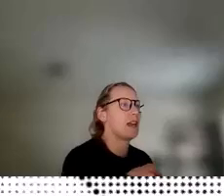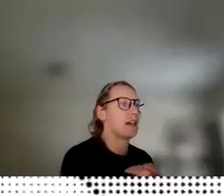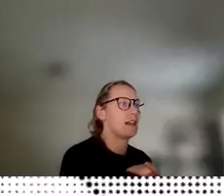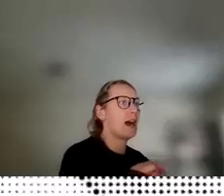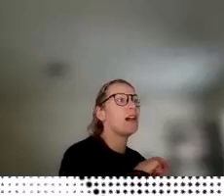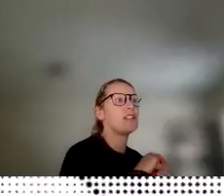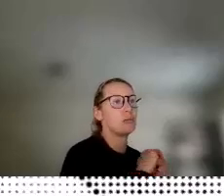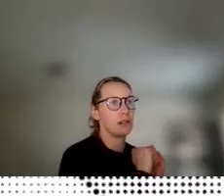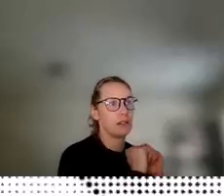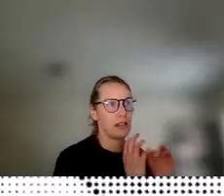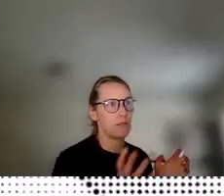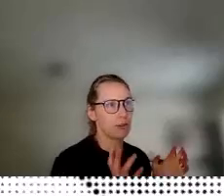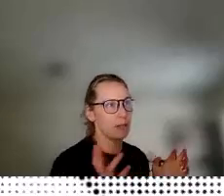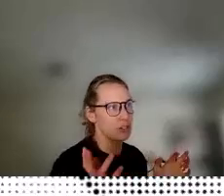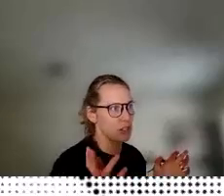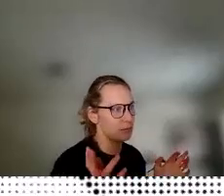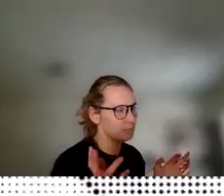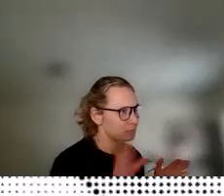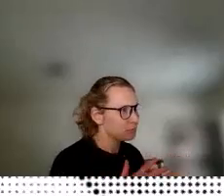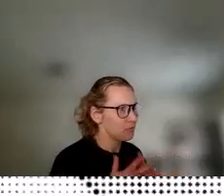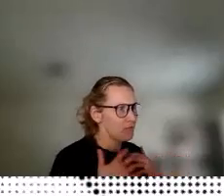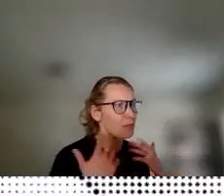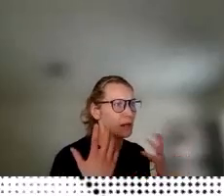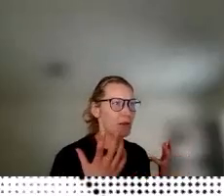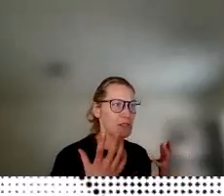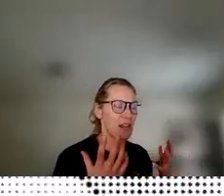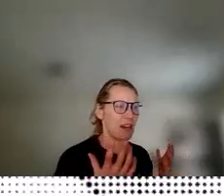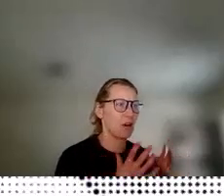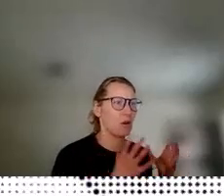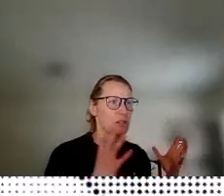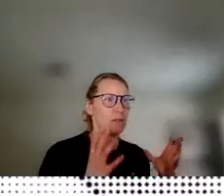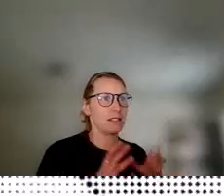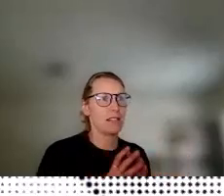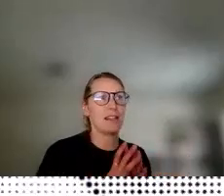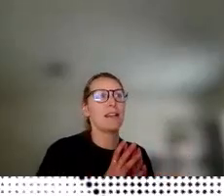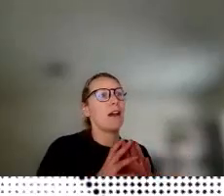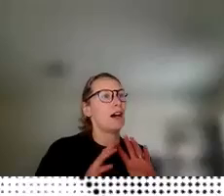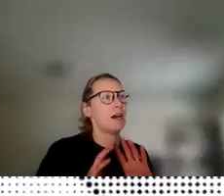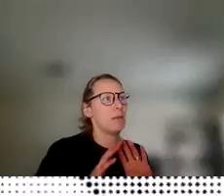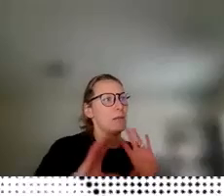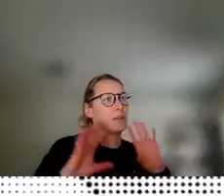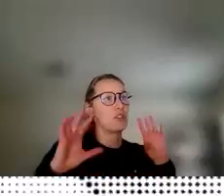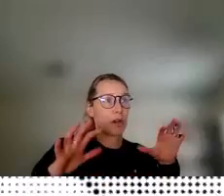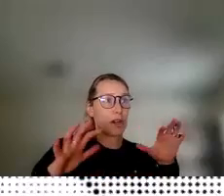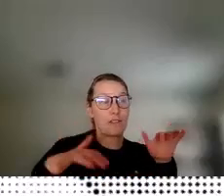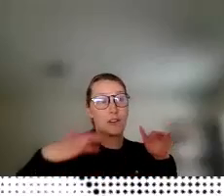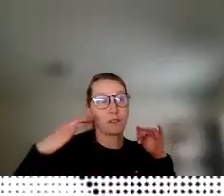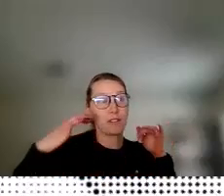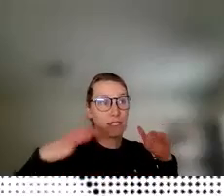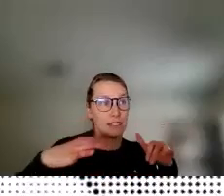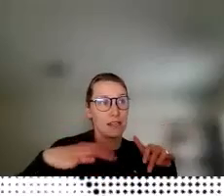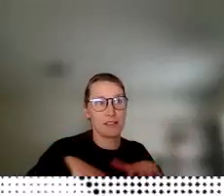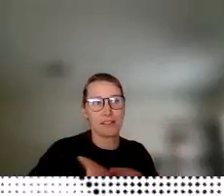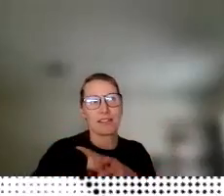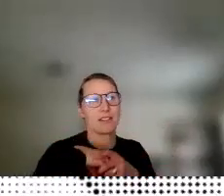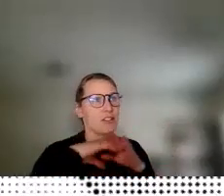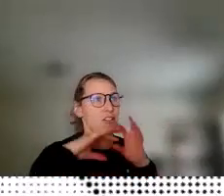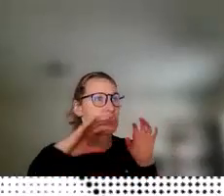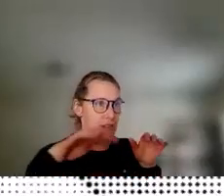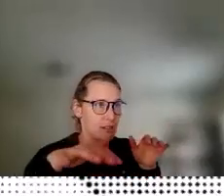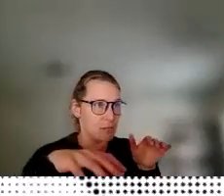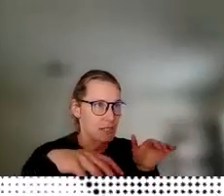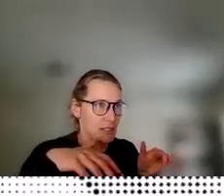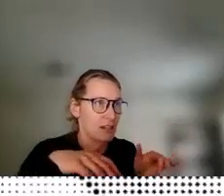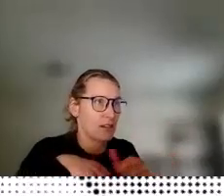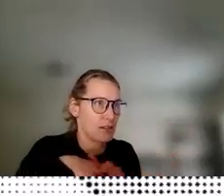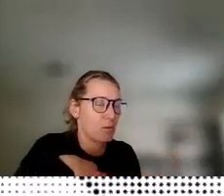enrollment and eligibility information. But I will say, ultimately, a majority of those details, such